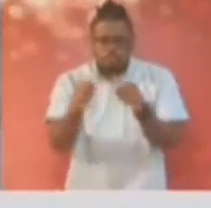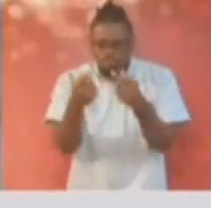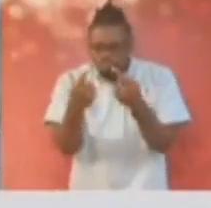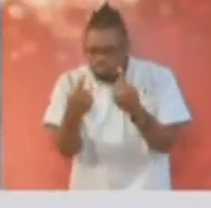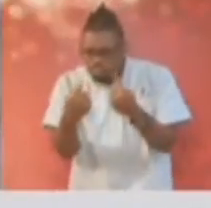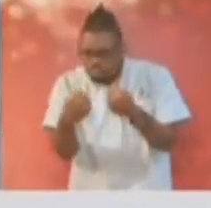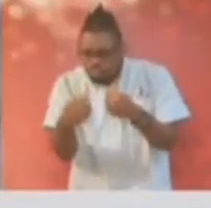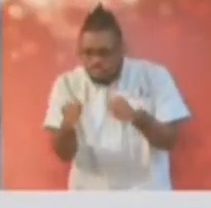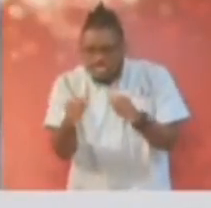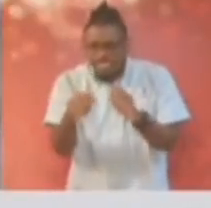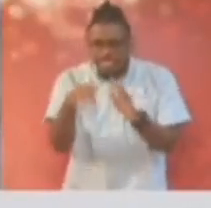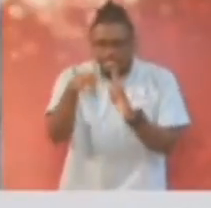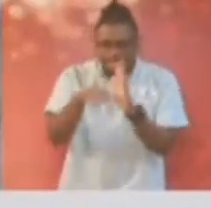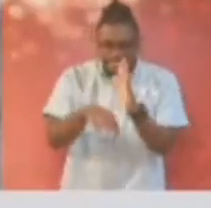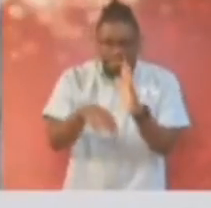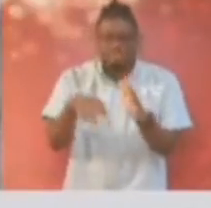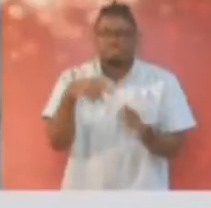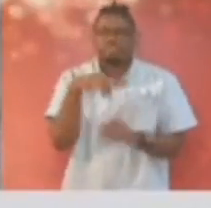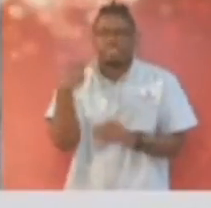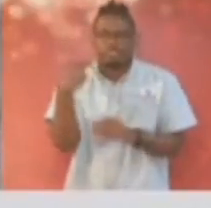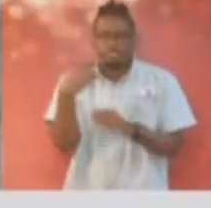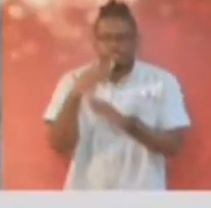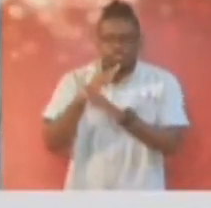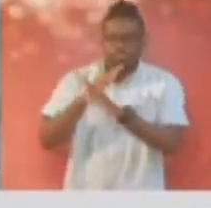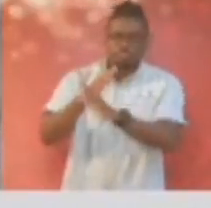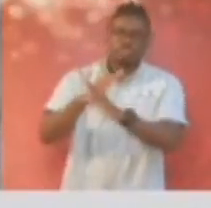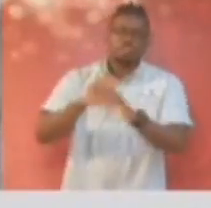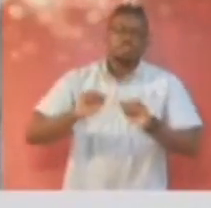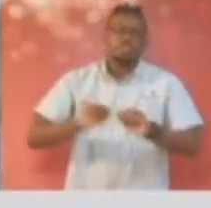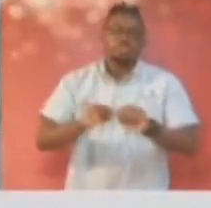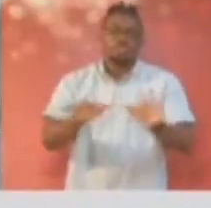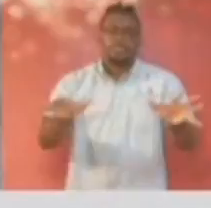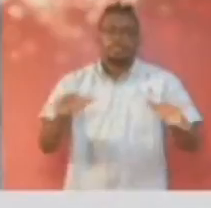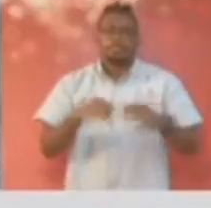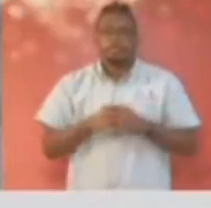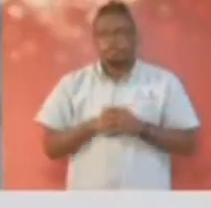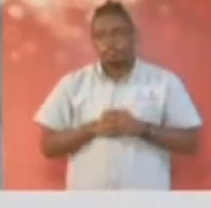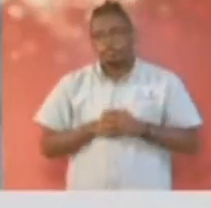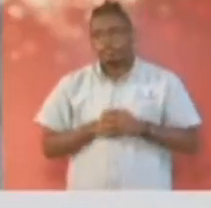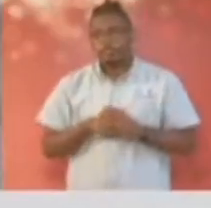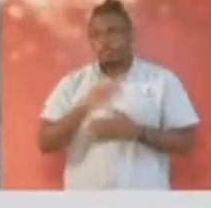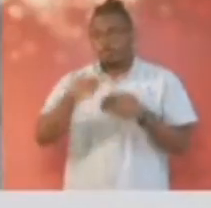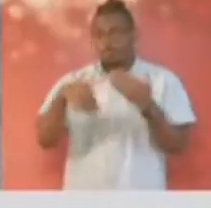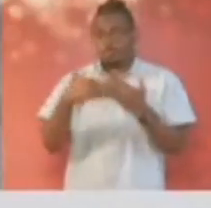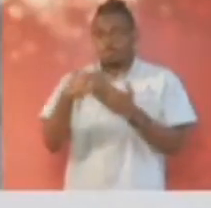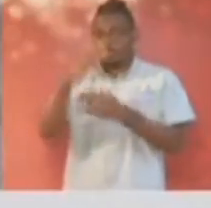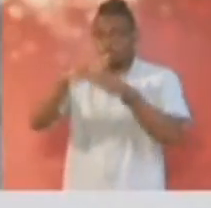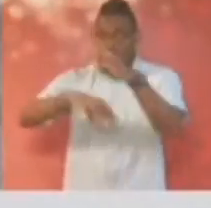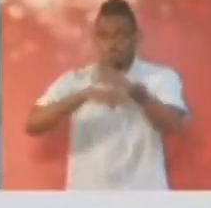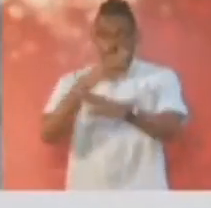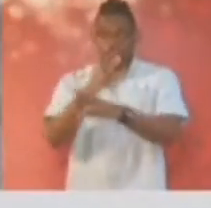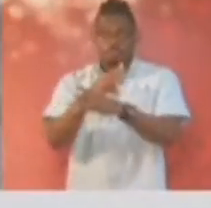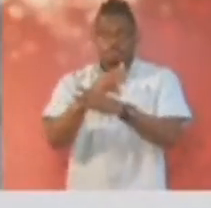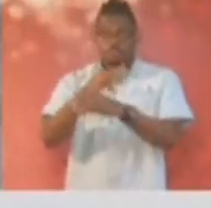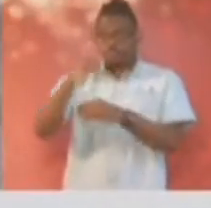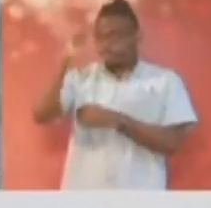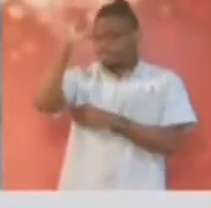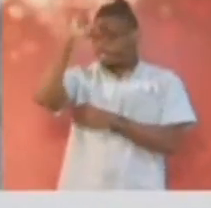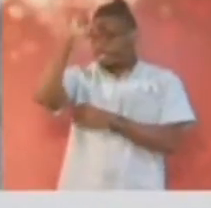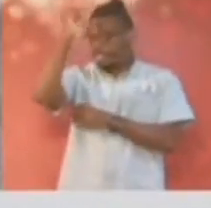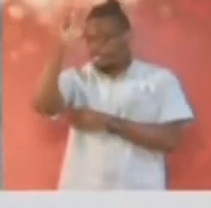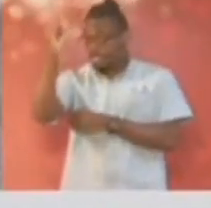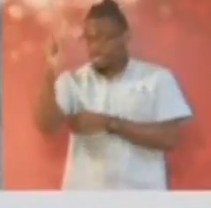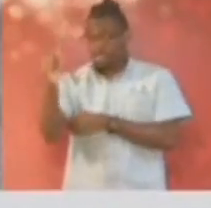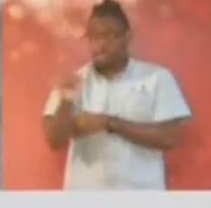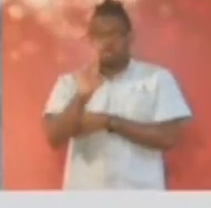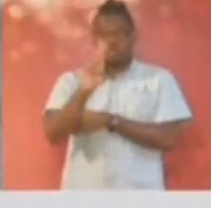and transmission during Diwali celebrations. Across the globe, in India, the UK,